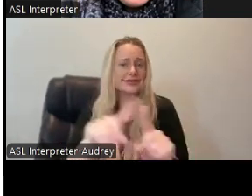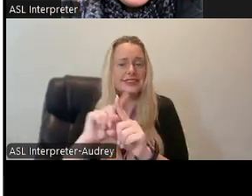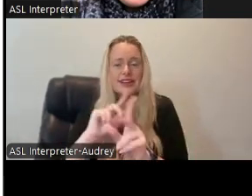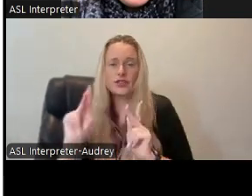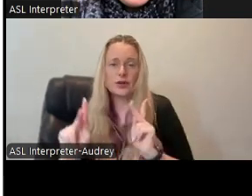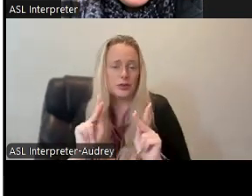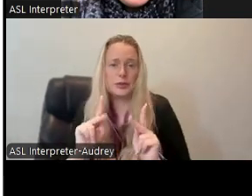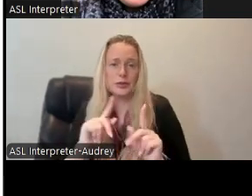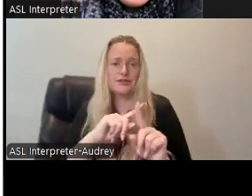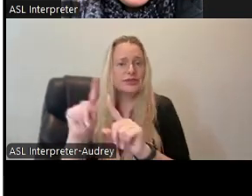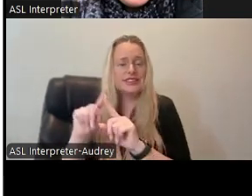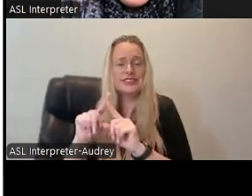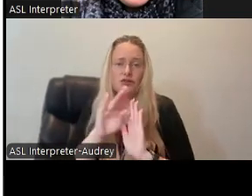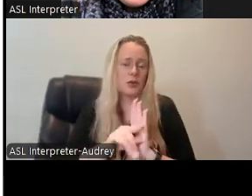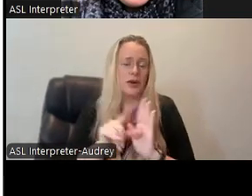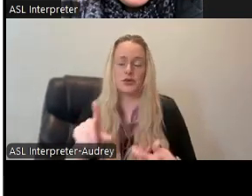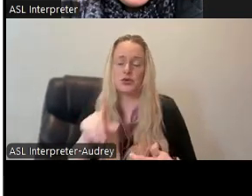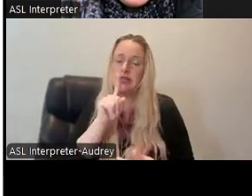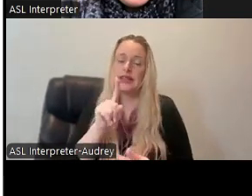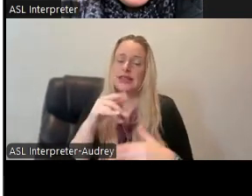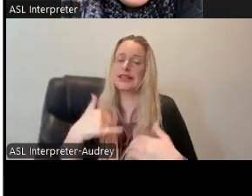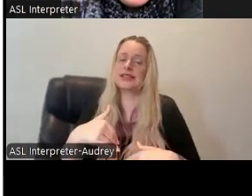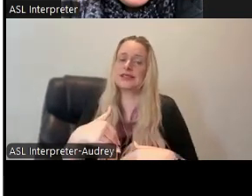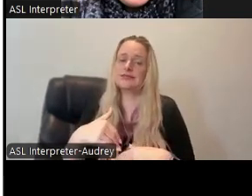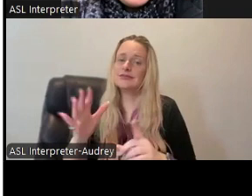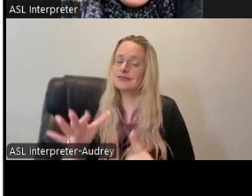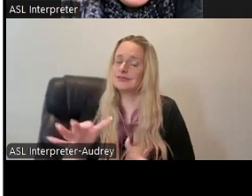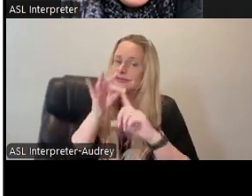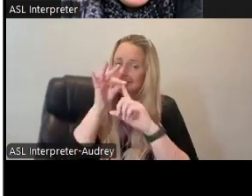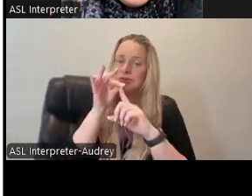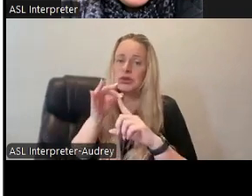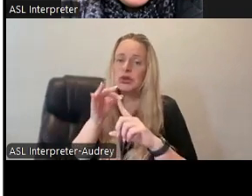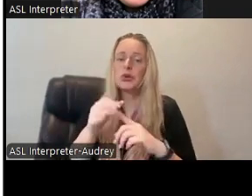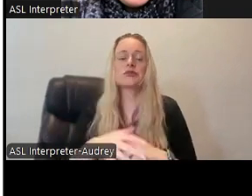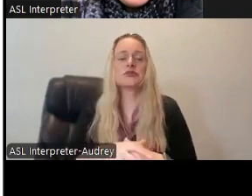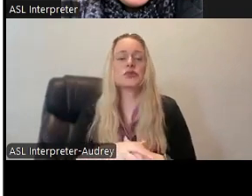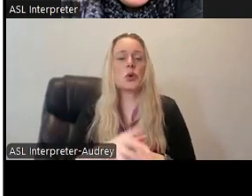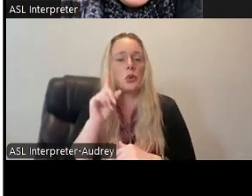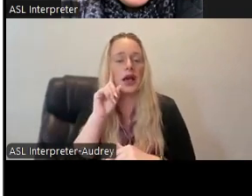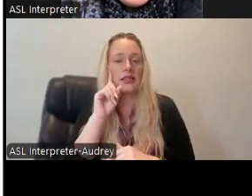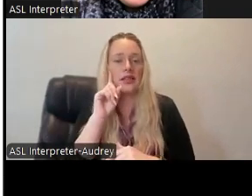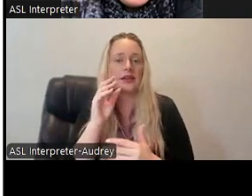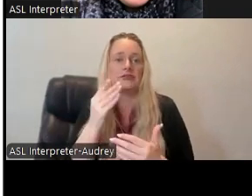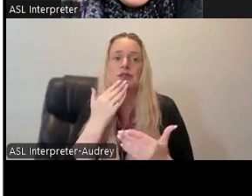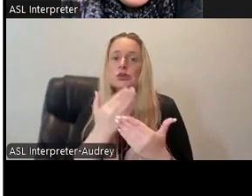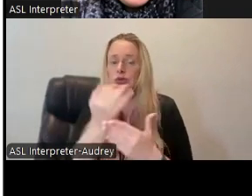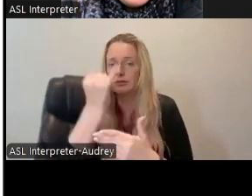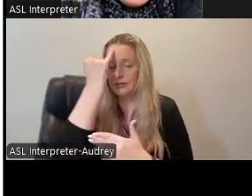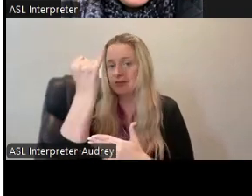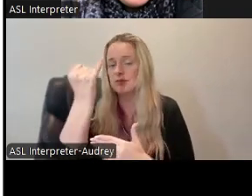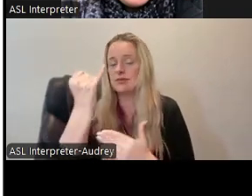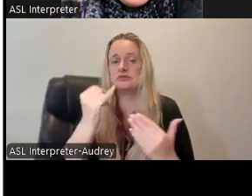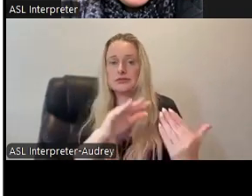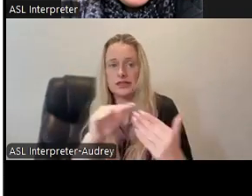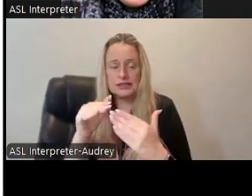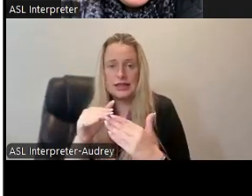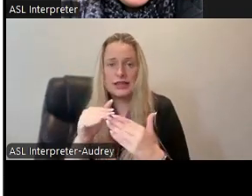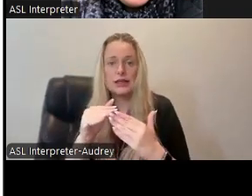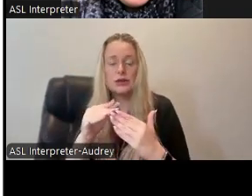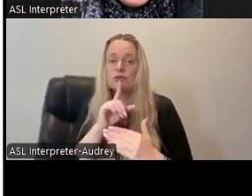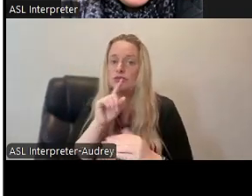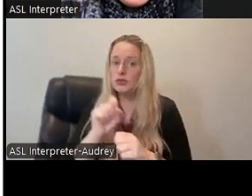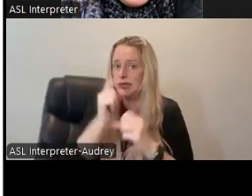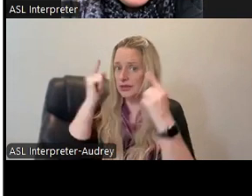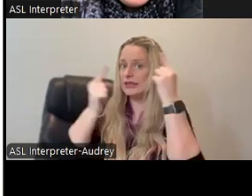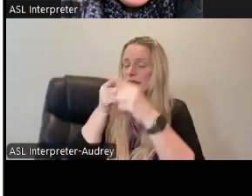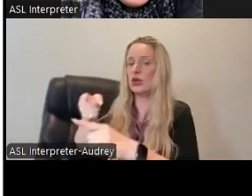just think it's really extraordinary and noteworthy. And so I just think it would behoove the city to really, think about